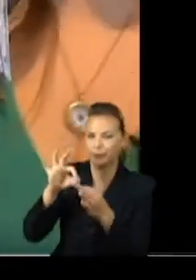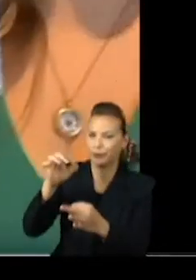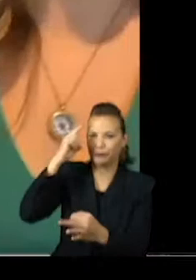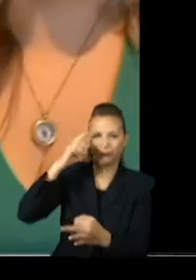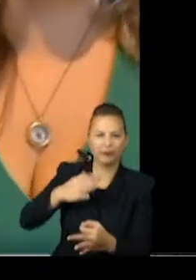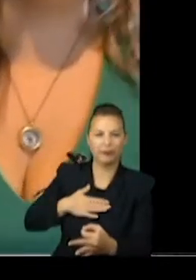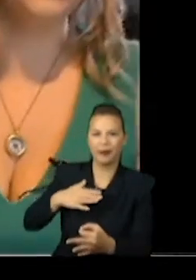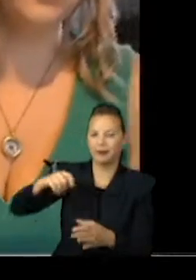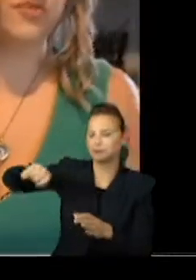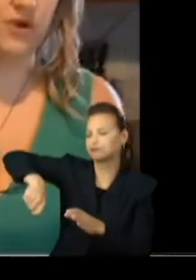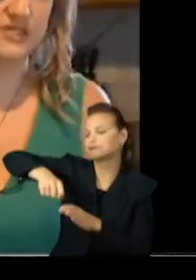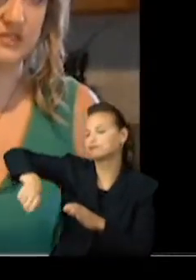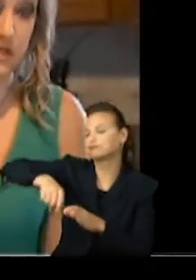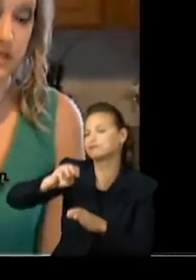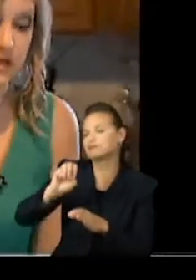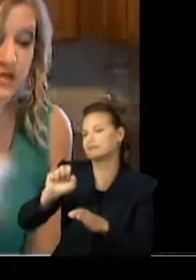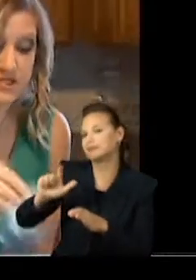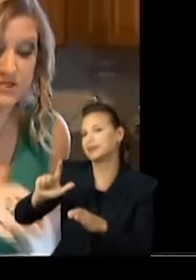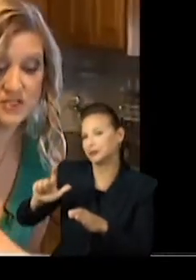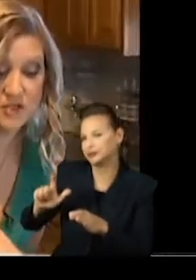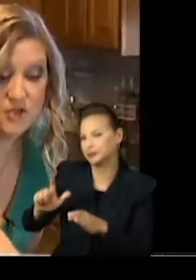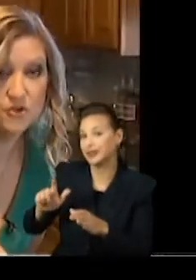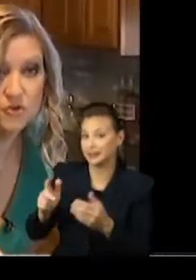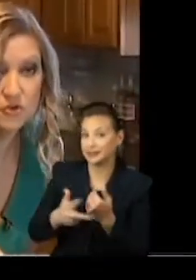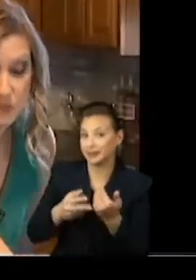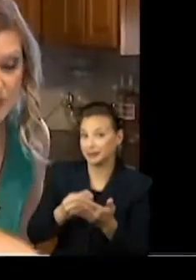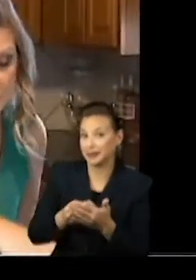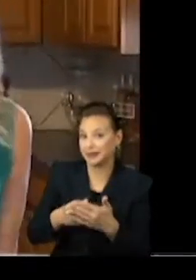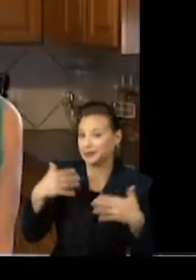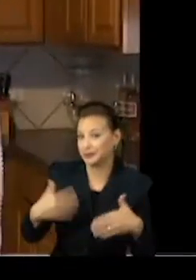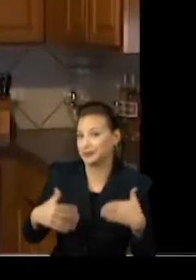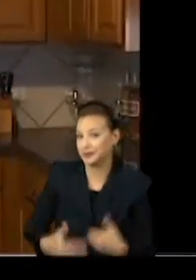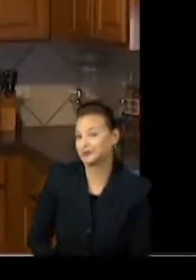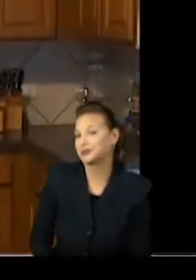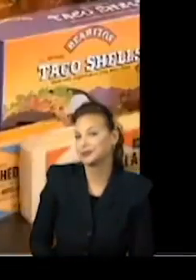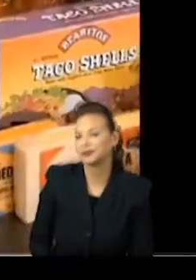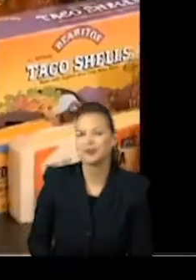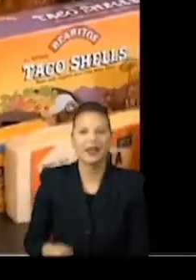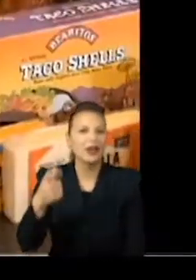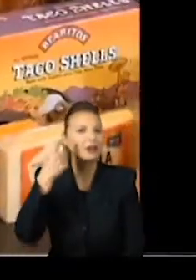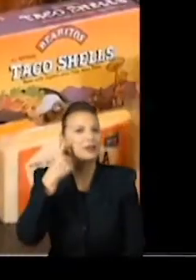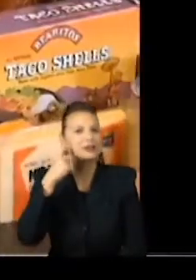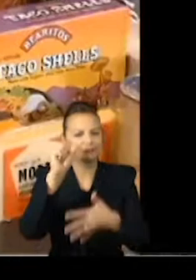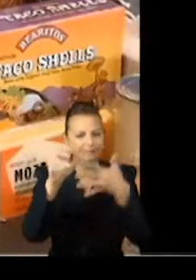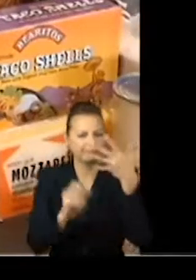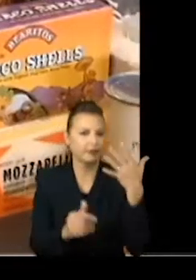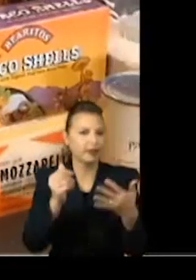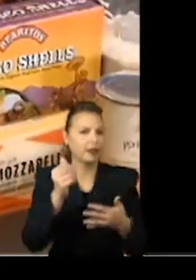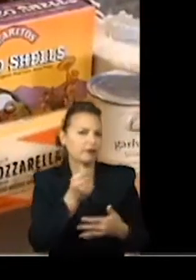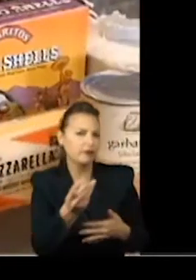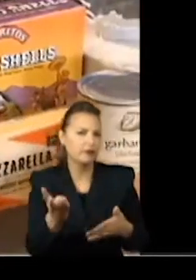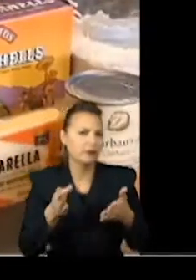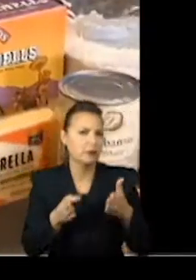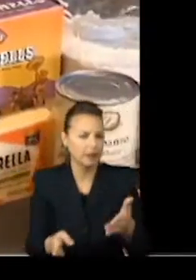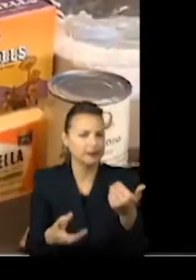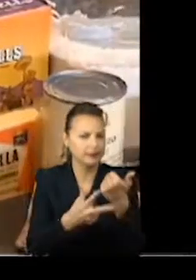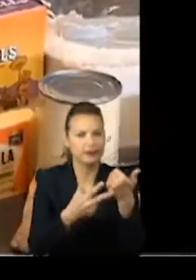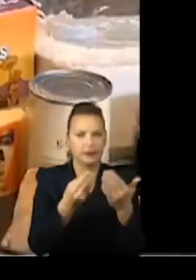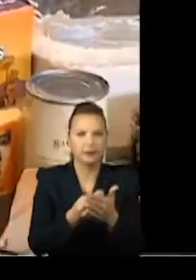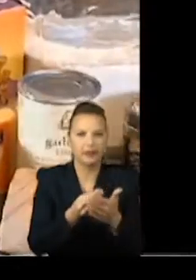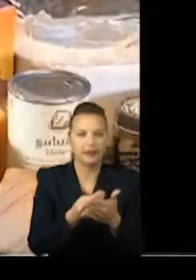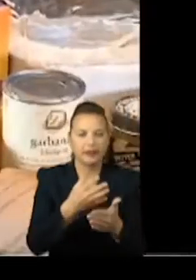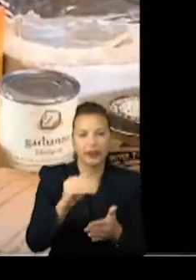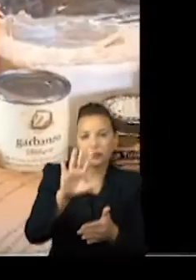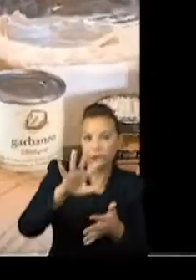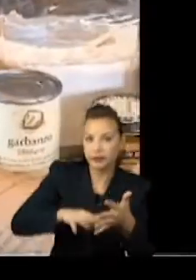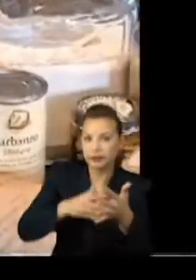just the amount that I'm going to use for a recipe. So that's a huge money saver right there. Just a few ways to fit healthy eating into your schedule and